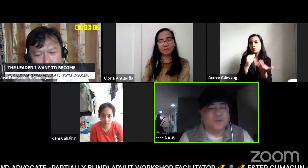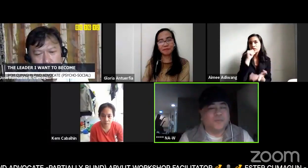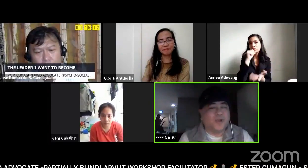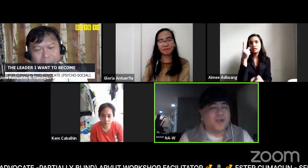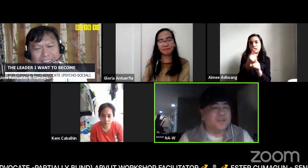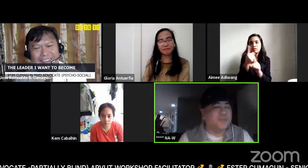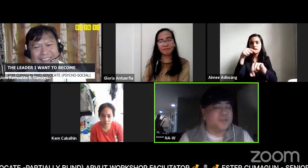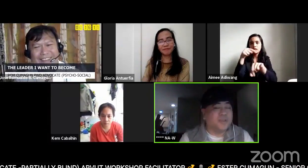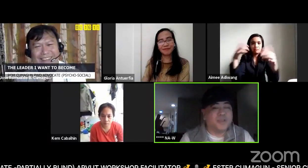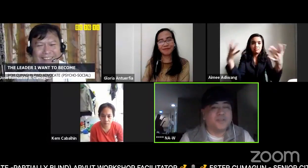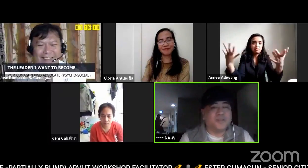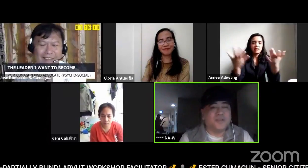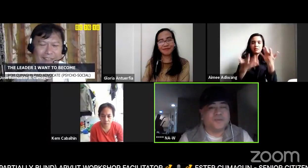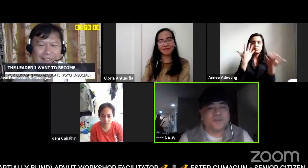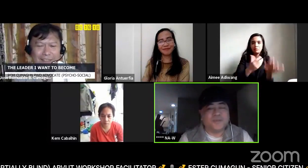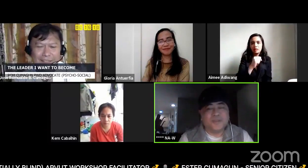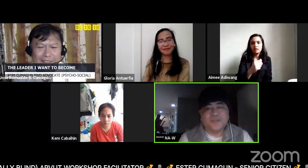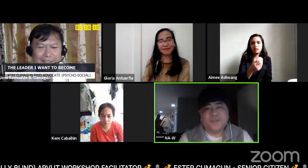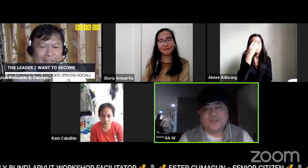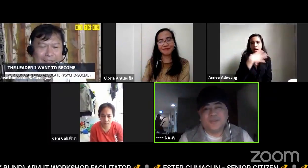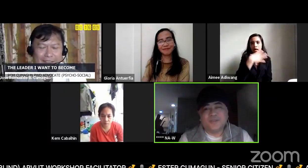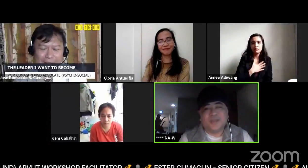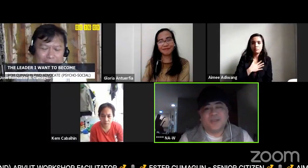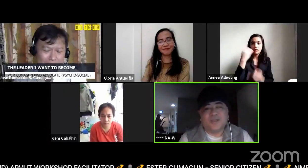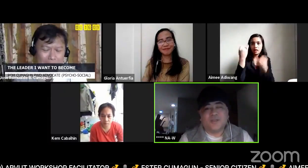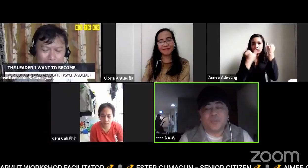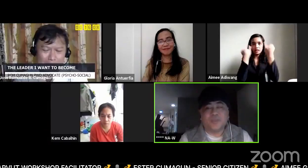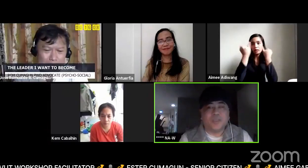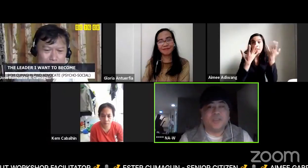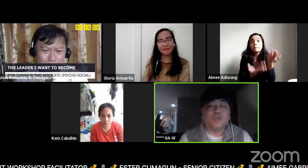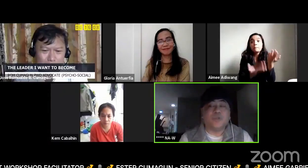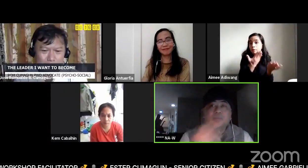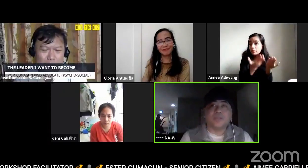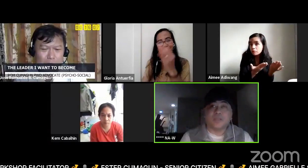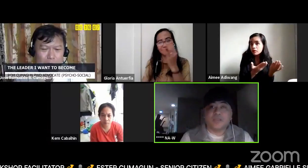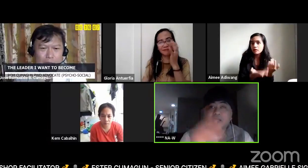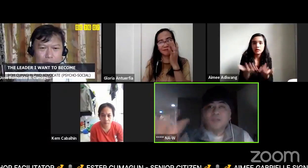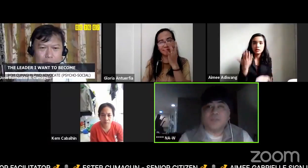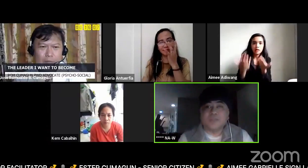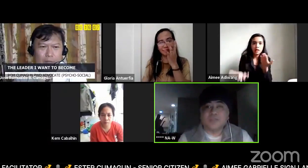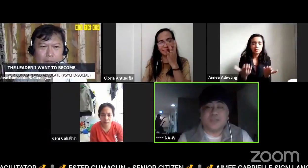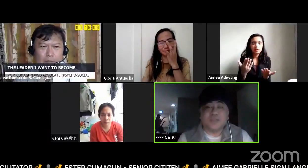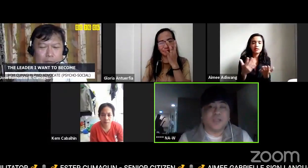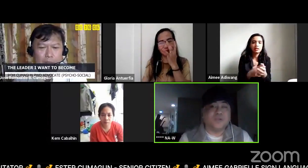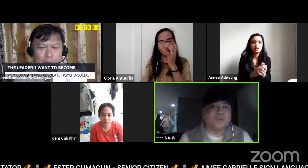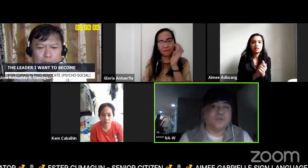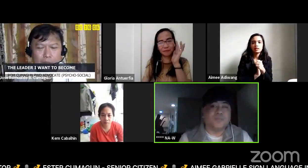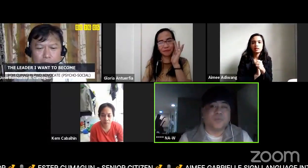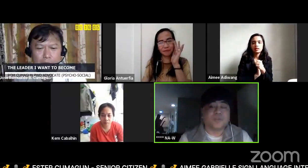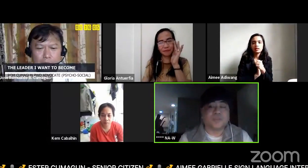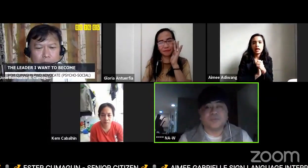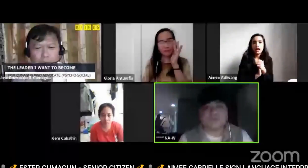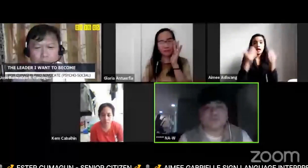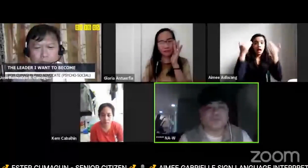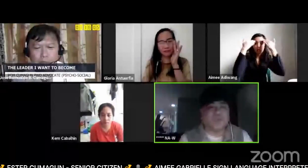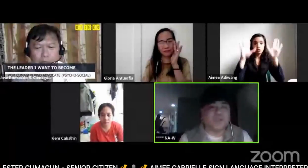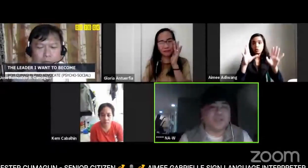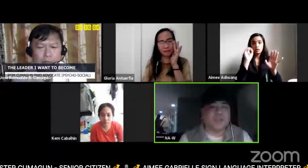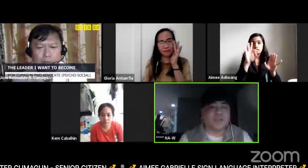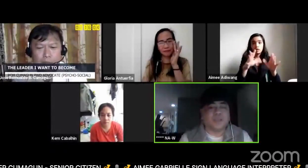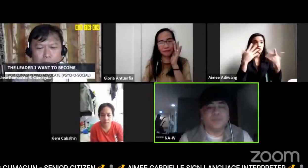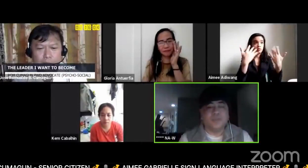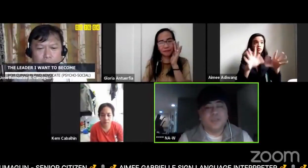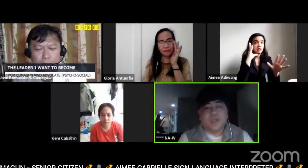brain. Baka hindi maganda yung idea ko. Pwedeng hindi ko alam na nagdaan na pala sila sa ganong proseso tapos